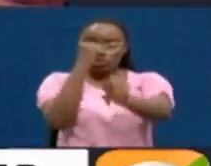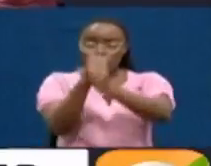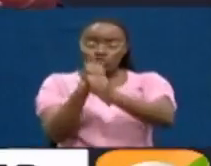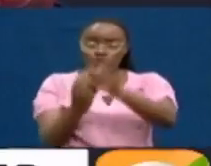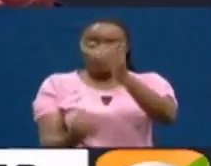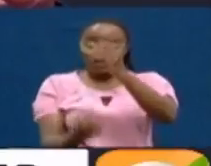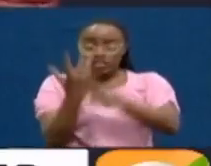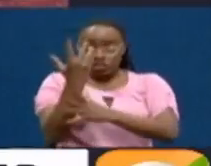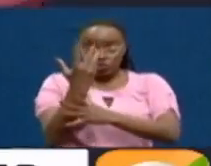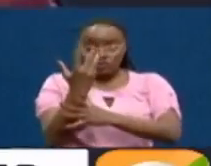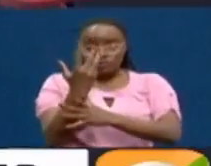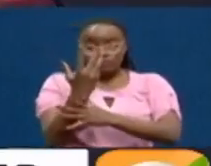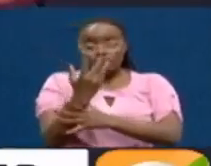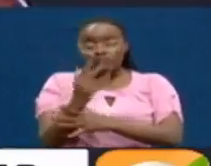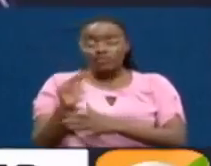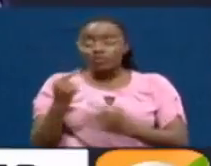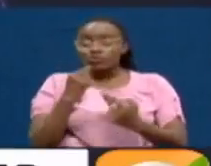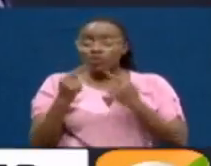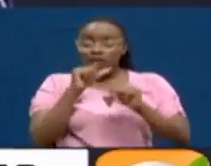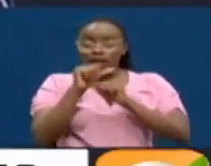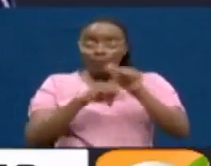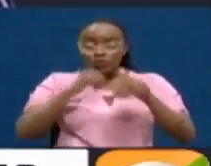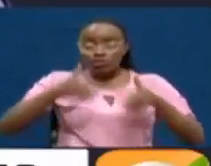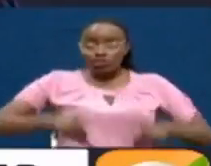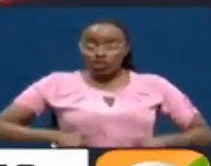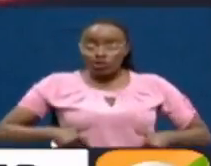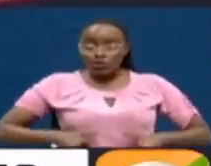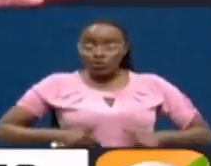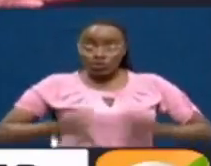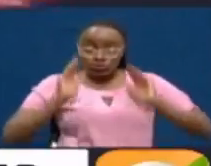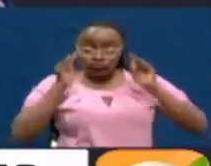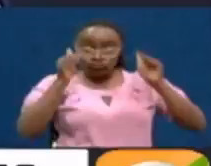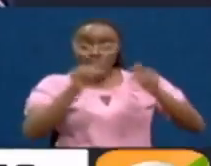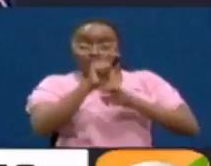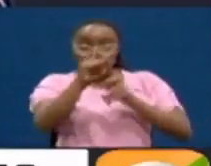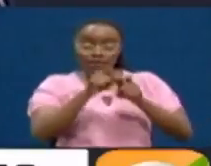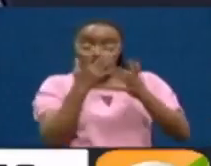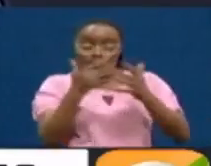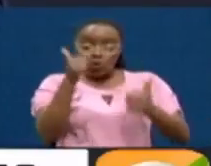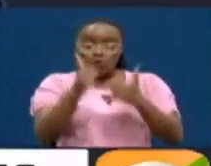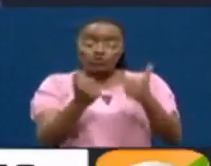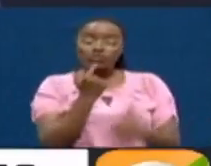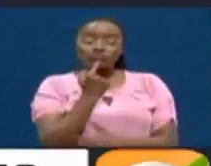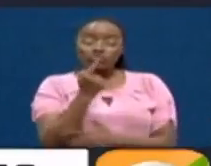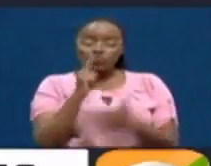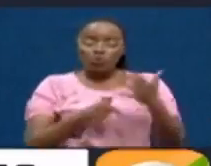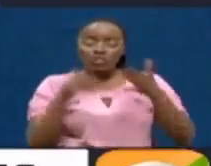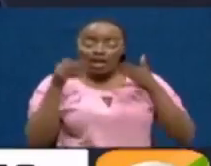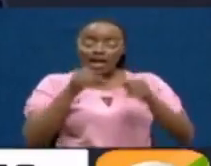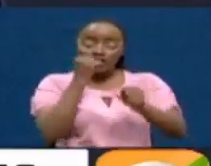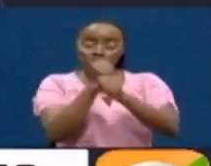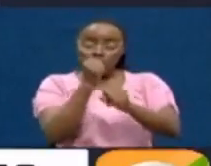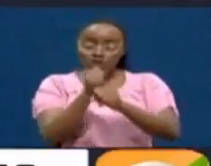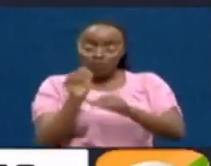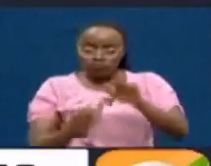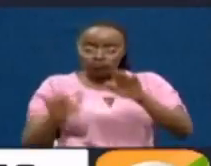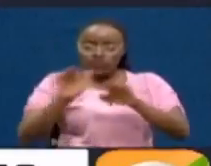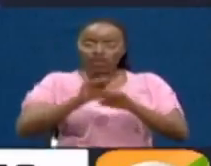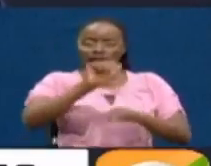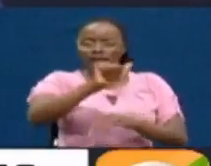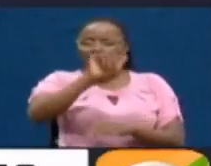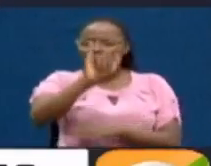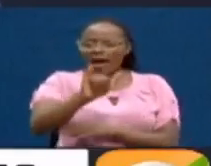creation, all right? We're now talking about the youth, and we are looking at certain things that we've been told that current jobs are going to be replaced by